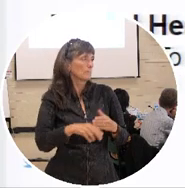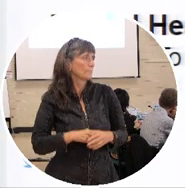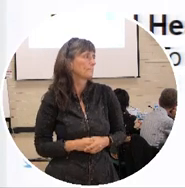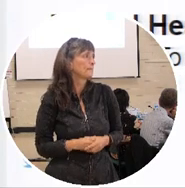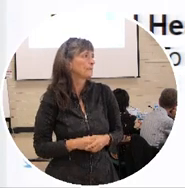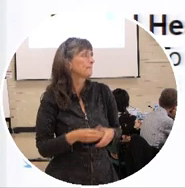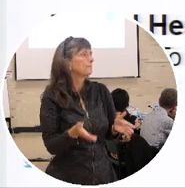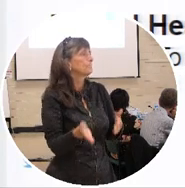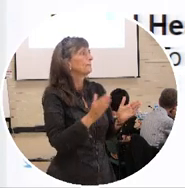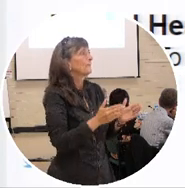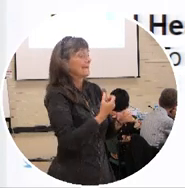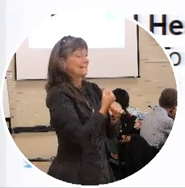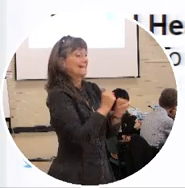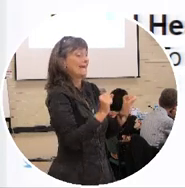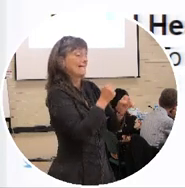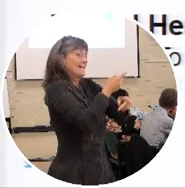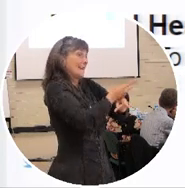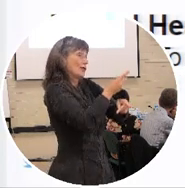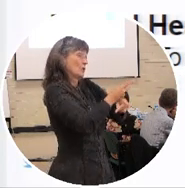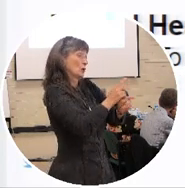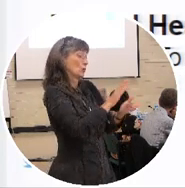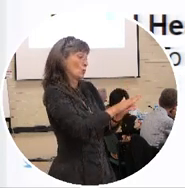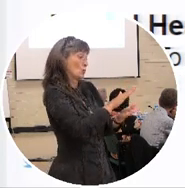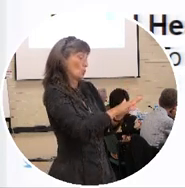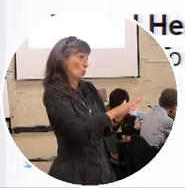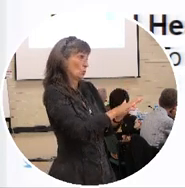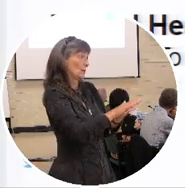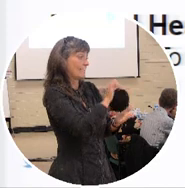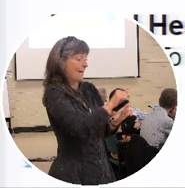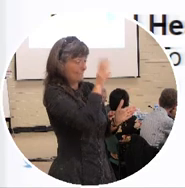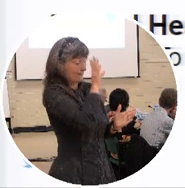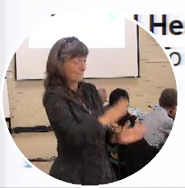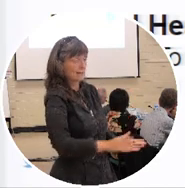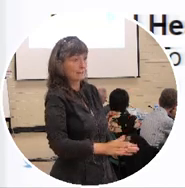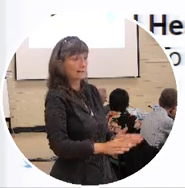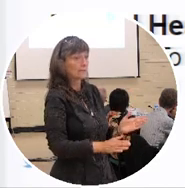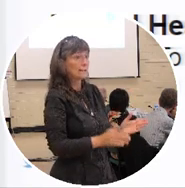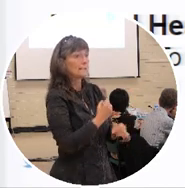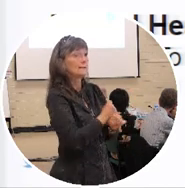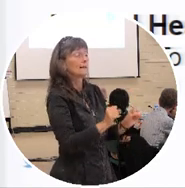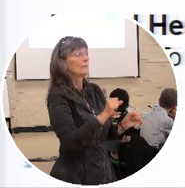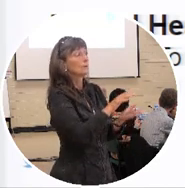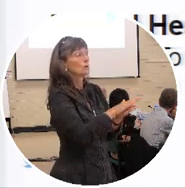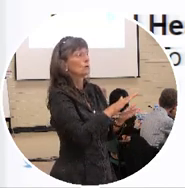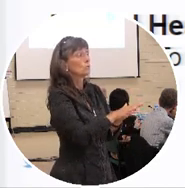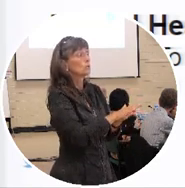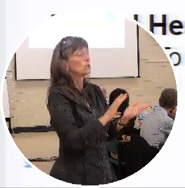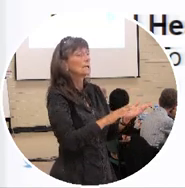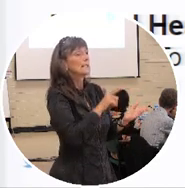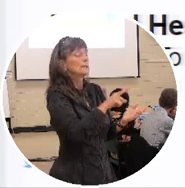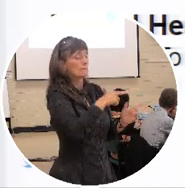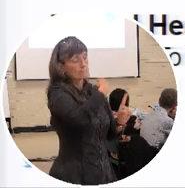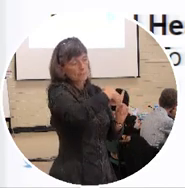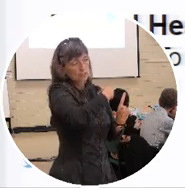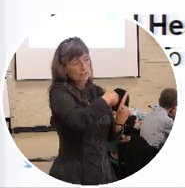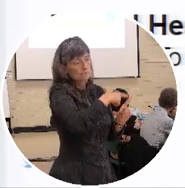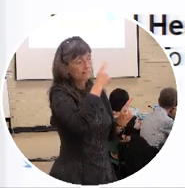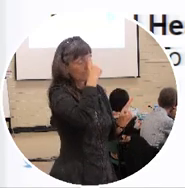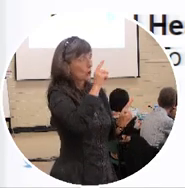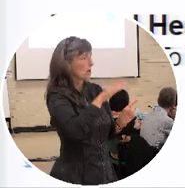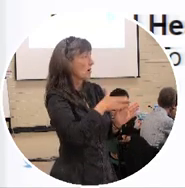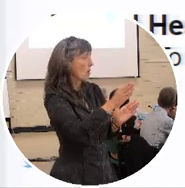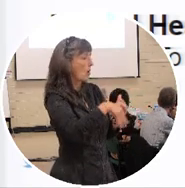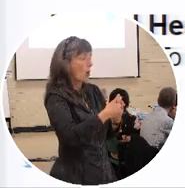Under the Safe and Caring Schools strategic issue, school-wide positive behavior supports and intervention, we